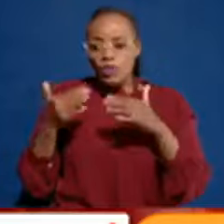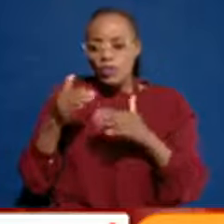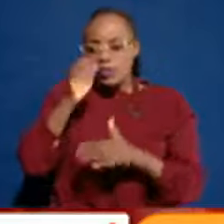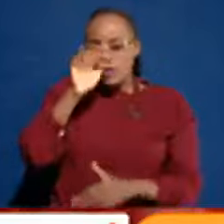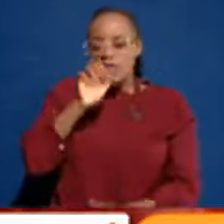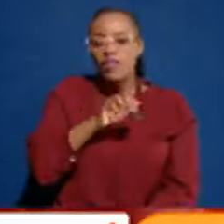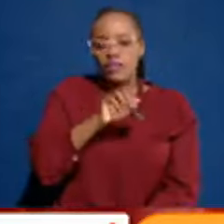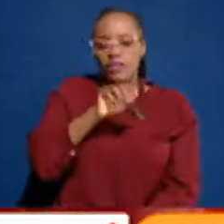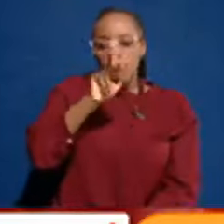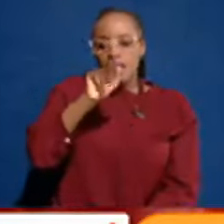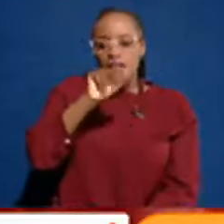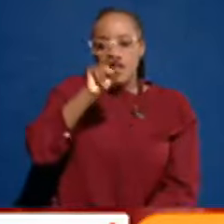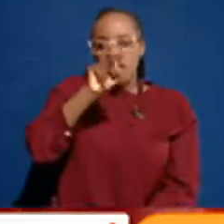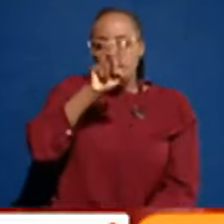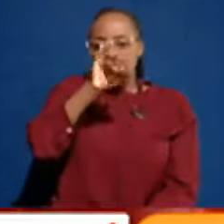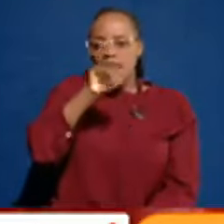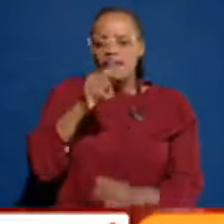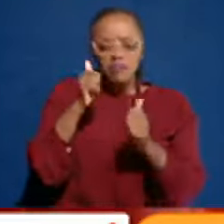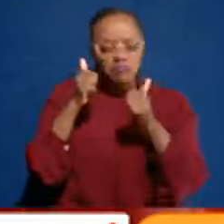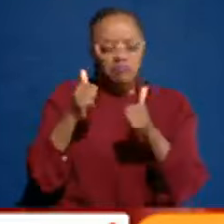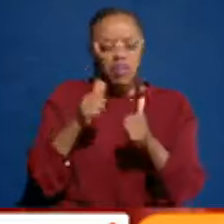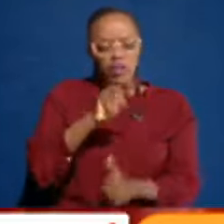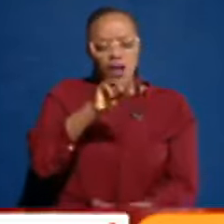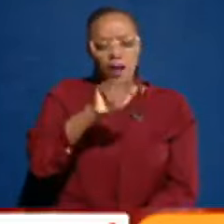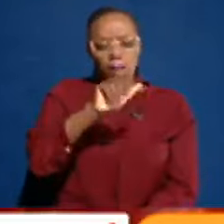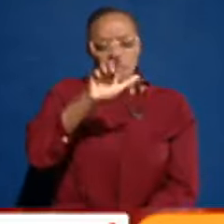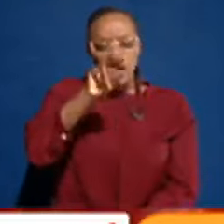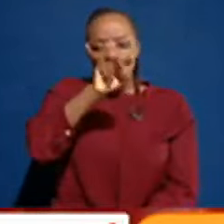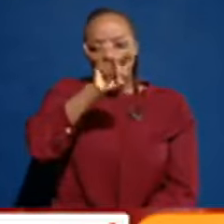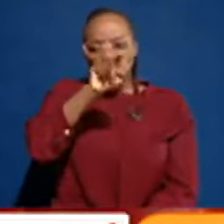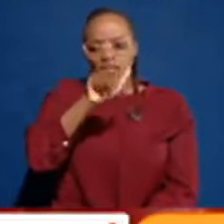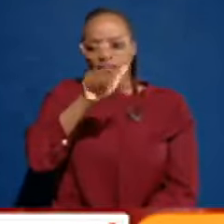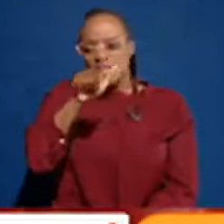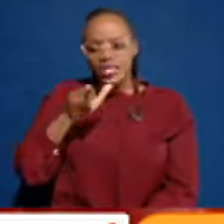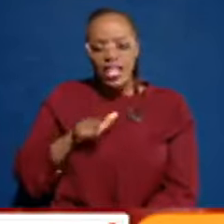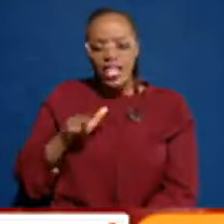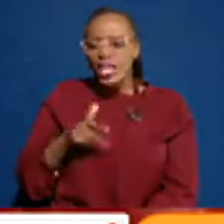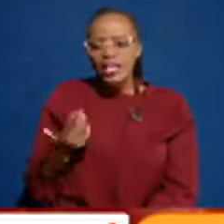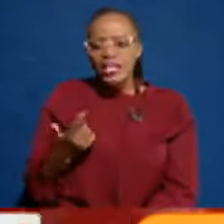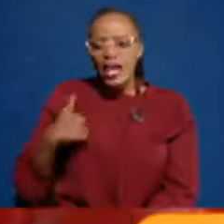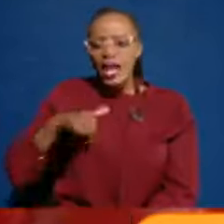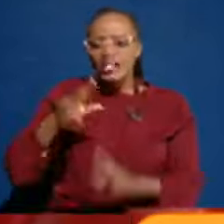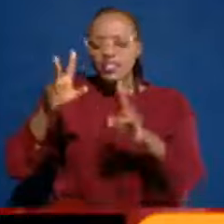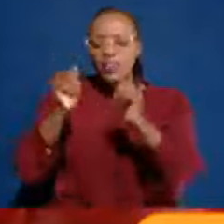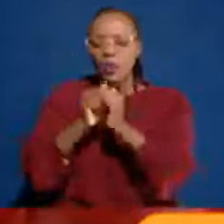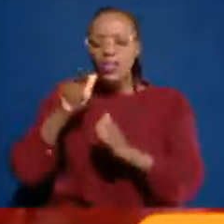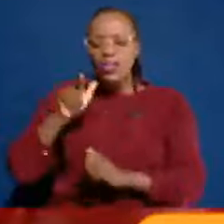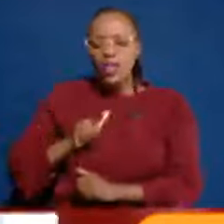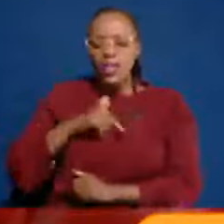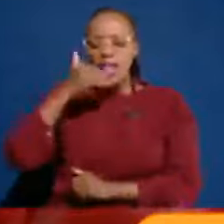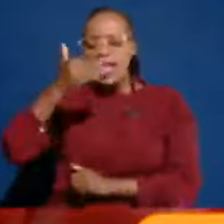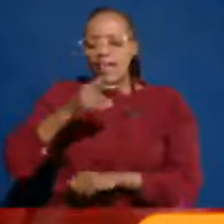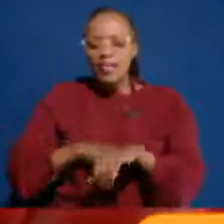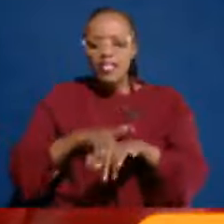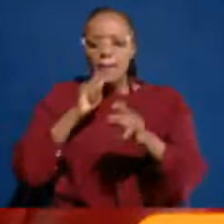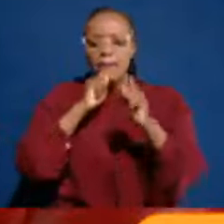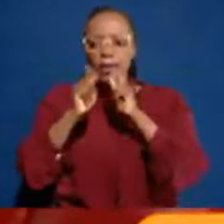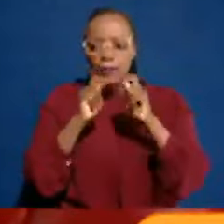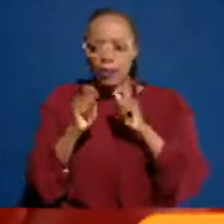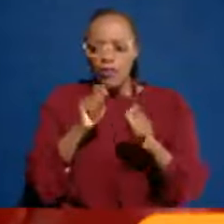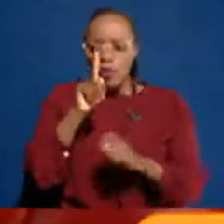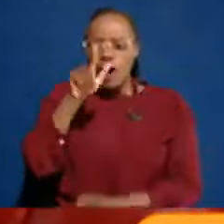Kandie and she performed very well. Malonza, now it is this lady. What is our issue with ladies that every vetting at least